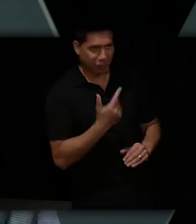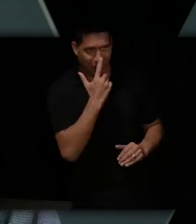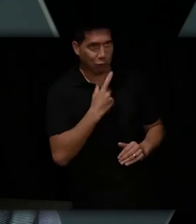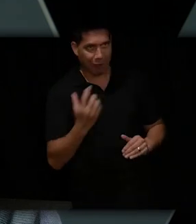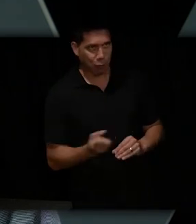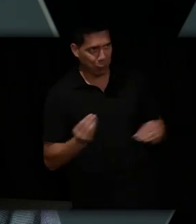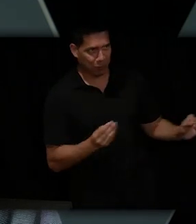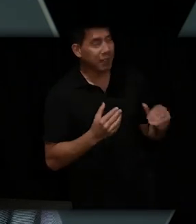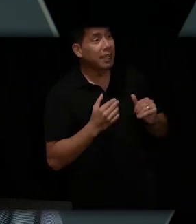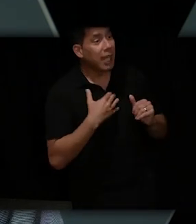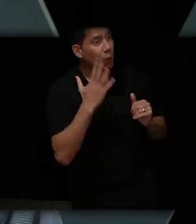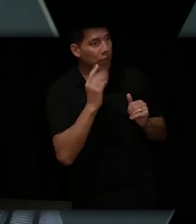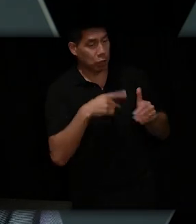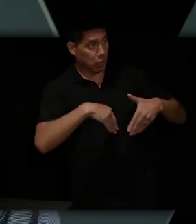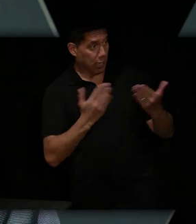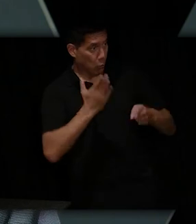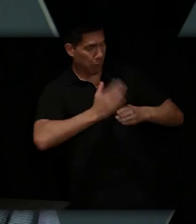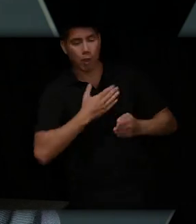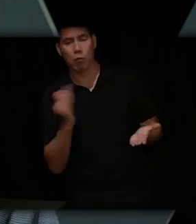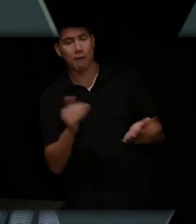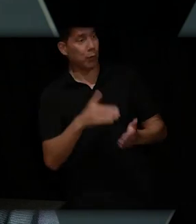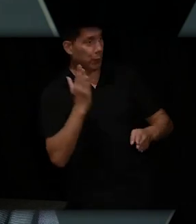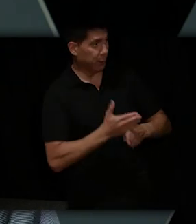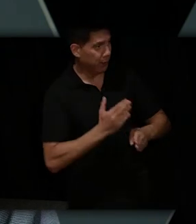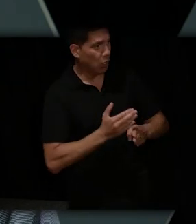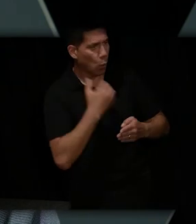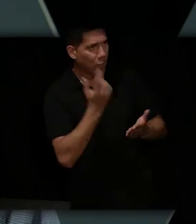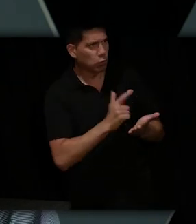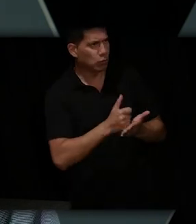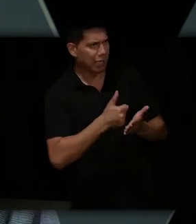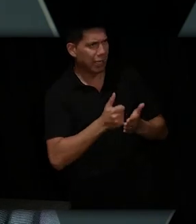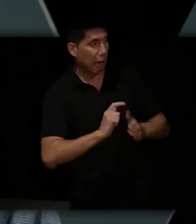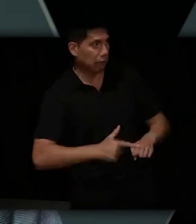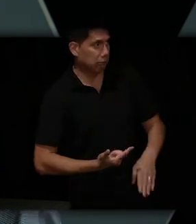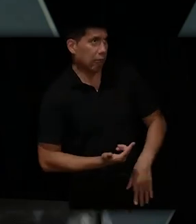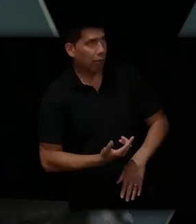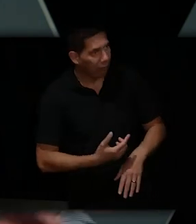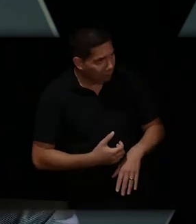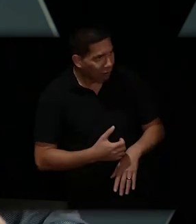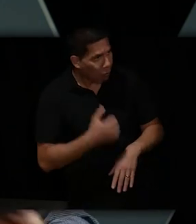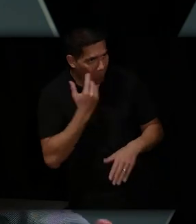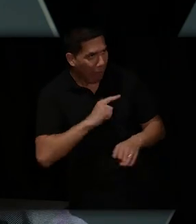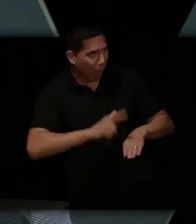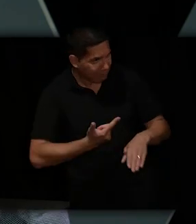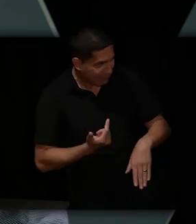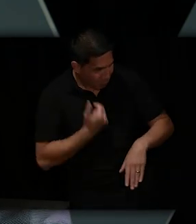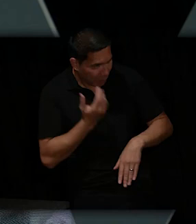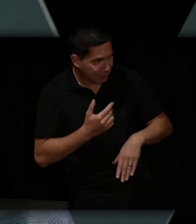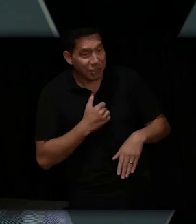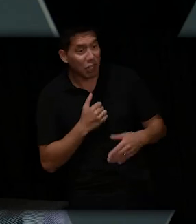is I would come in. I was usually running late. I was one of the later ones into the office, so the mornings always felt crazy and